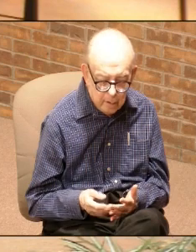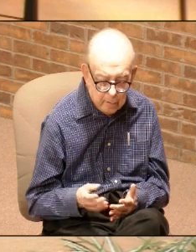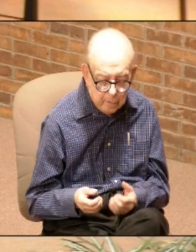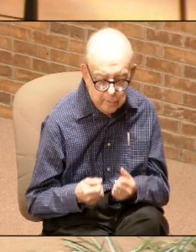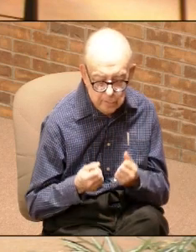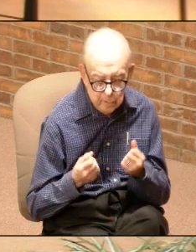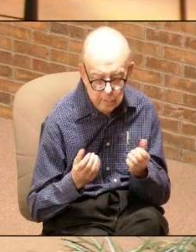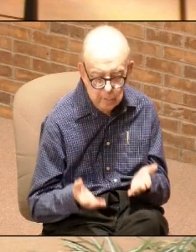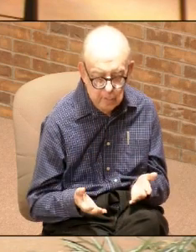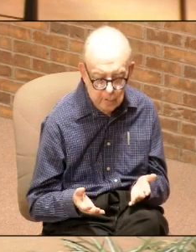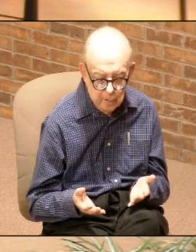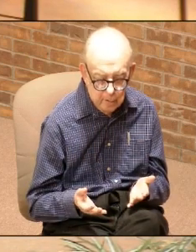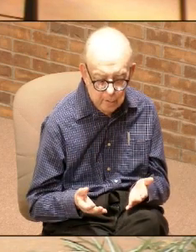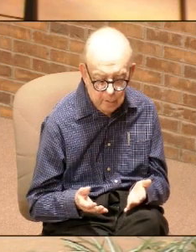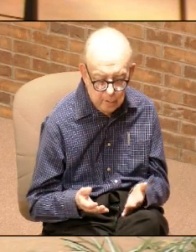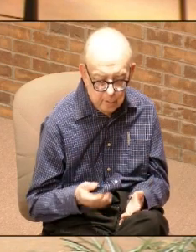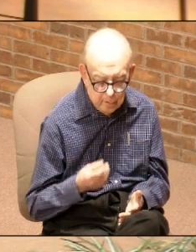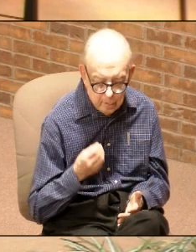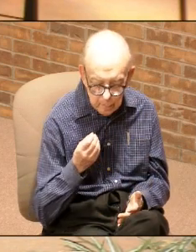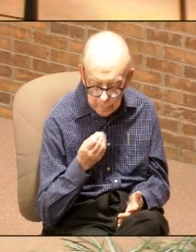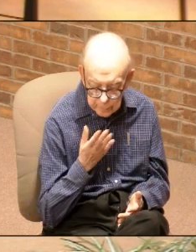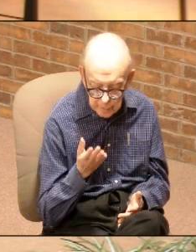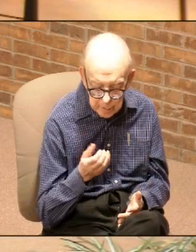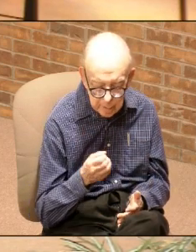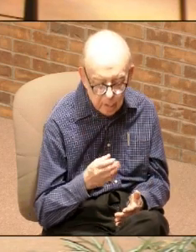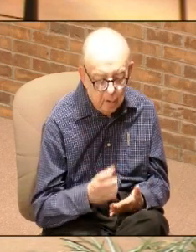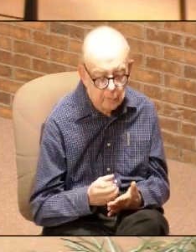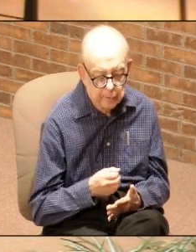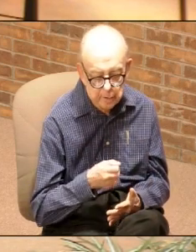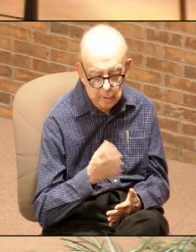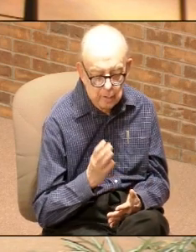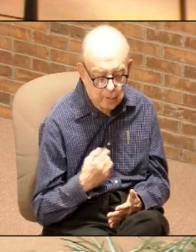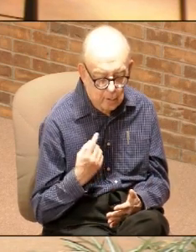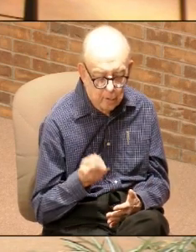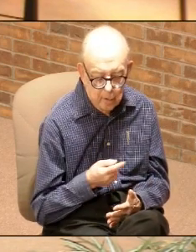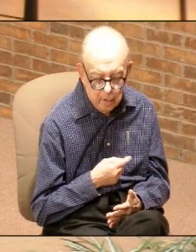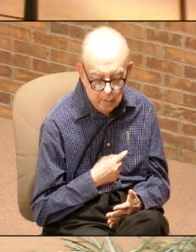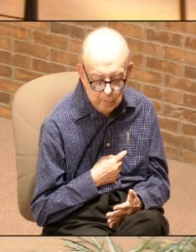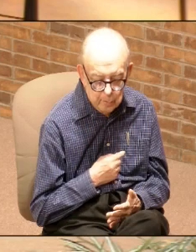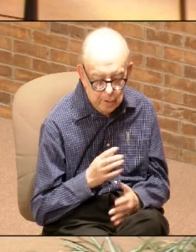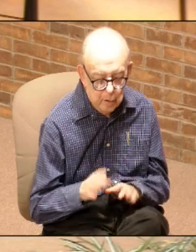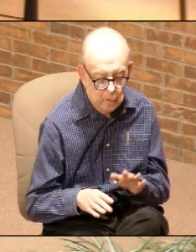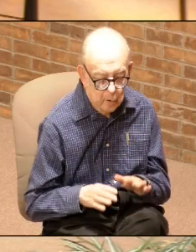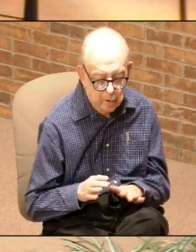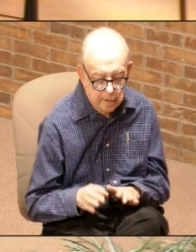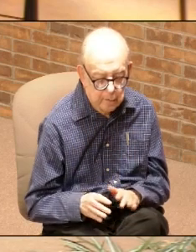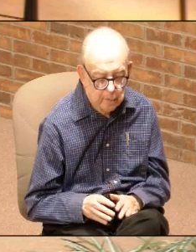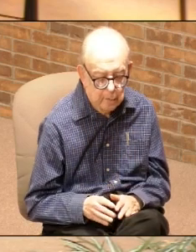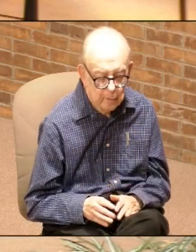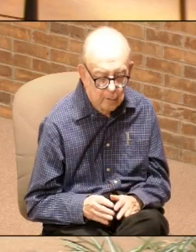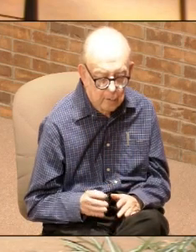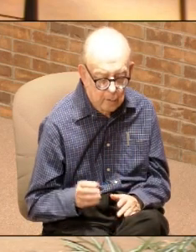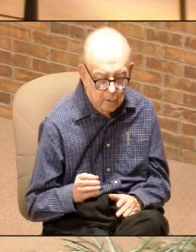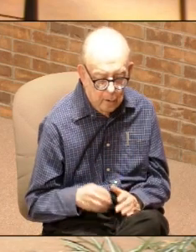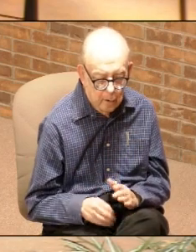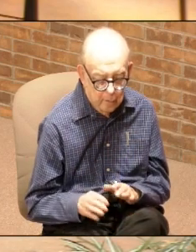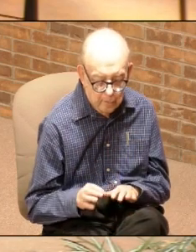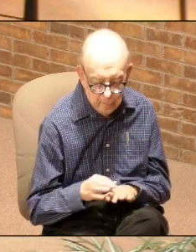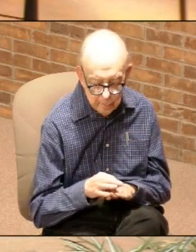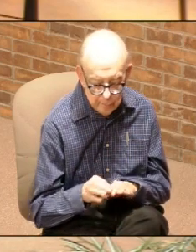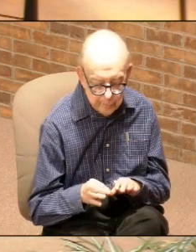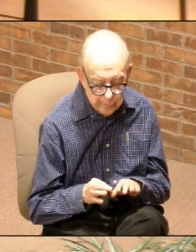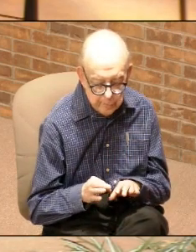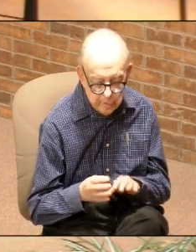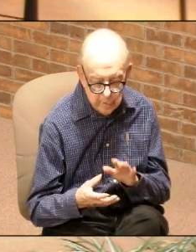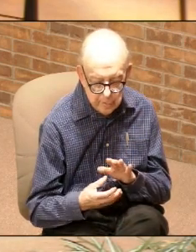A sacrificial and fragrant offering to God. When we are walking in the